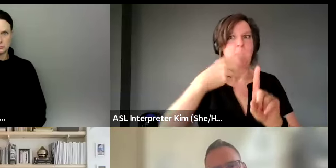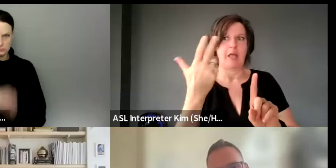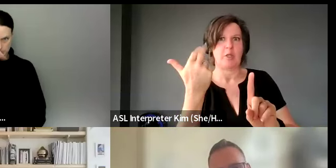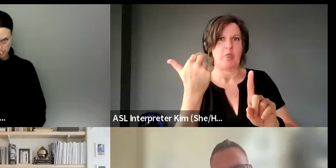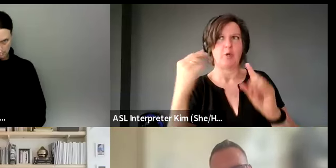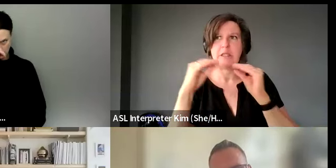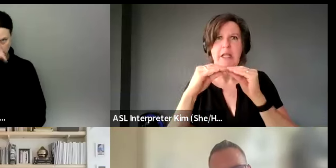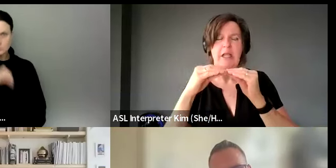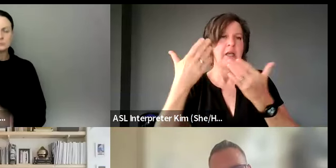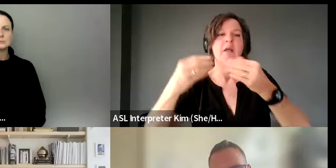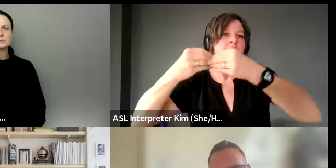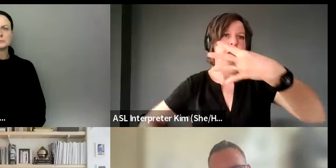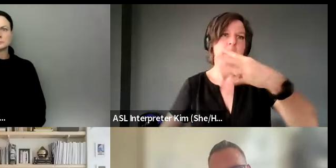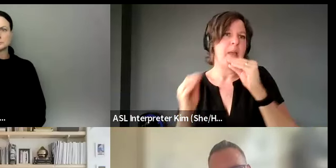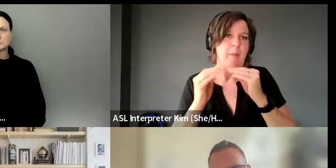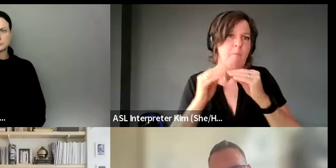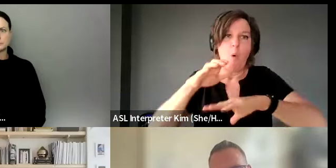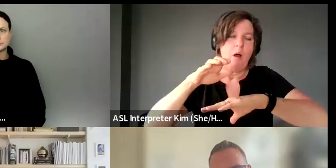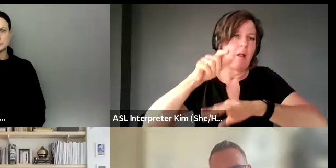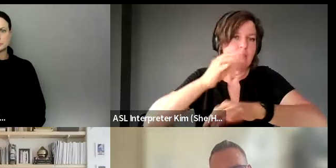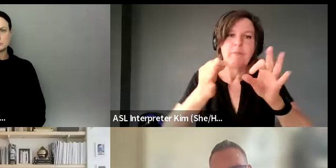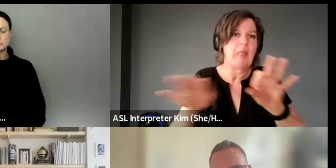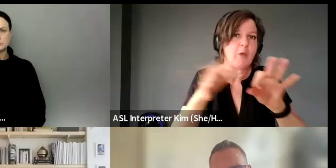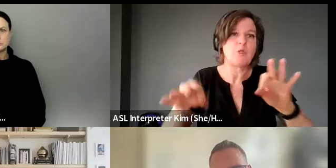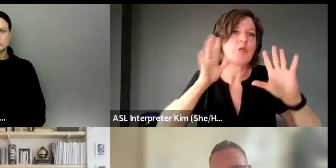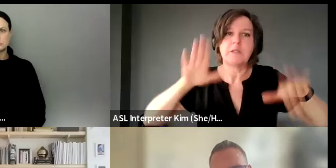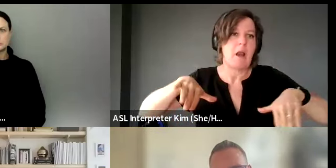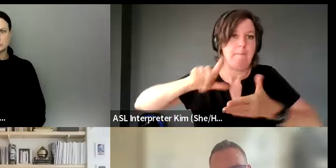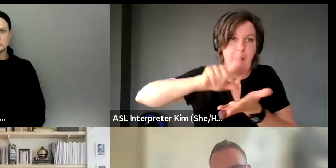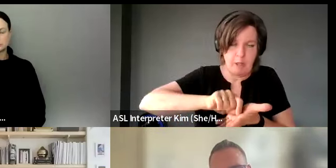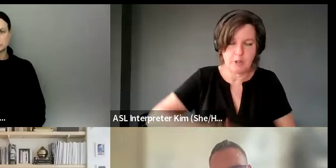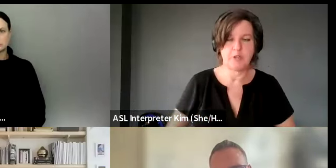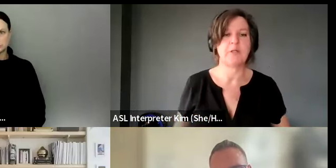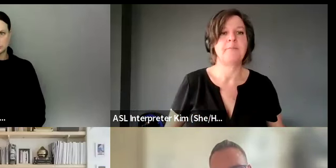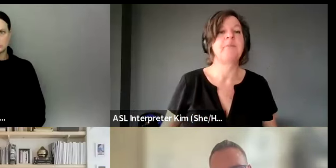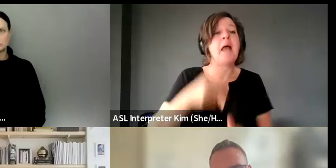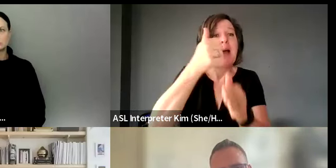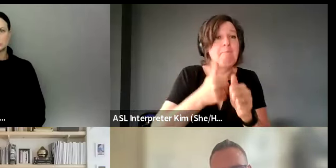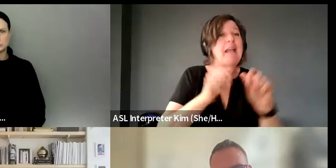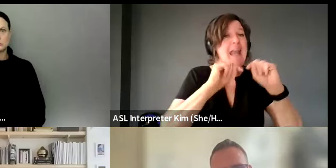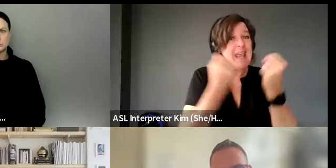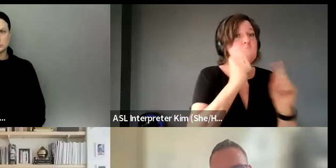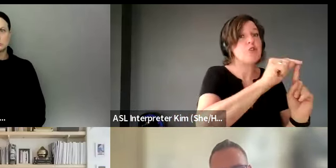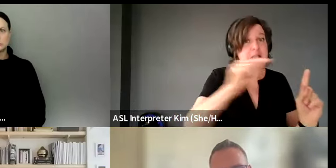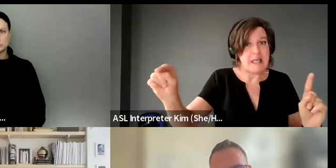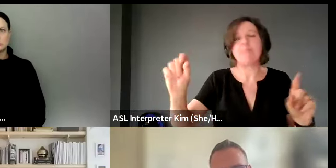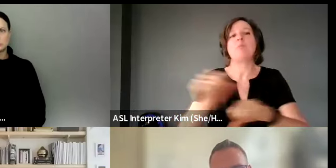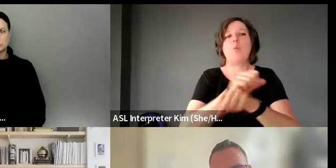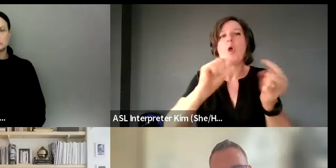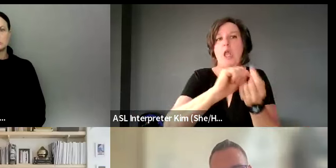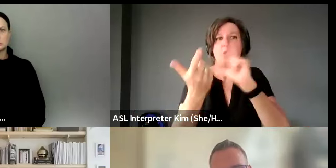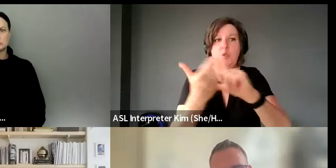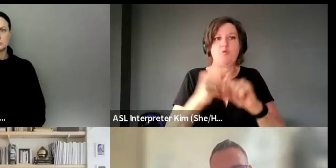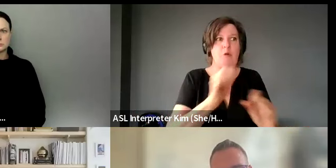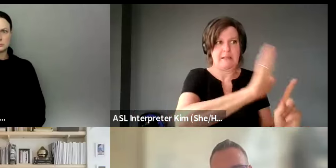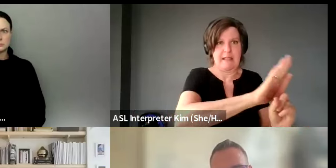languages that are not published yet, working on translating that into different languages. So what I like